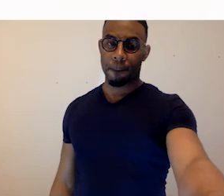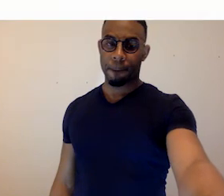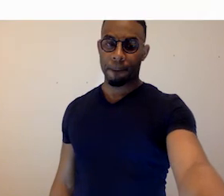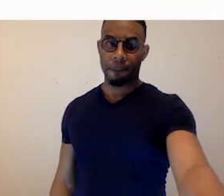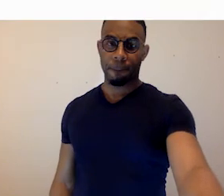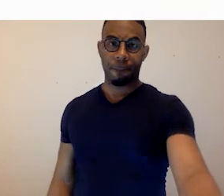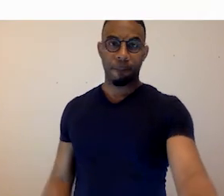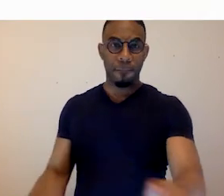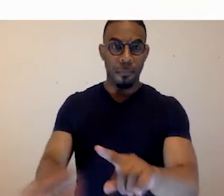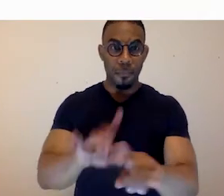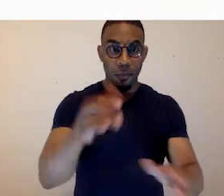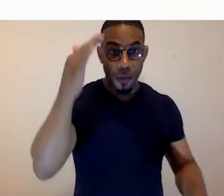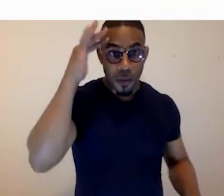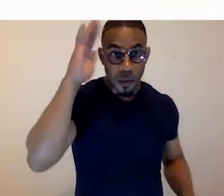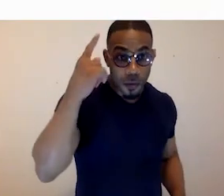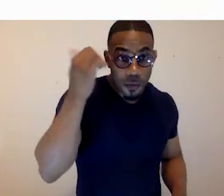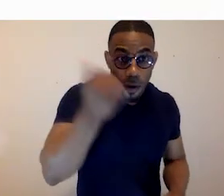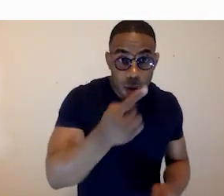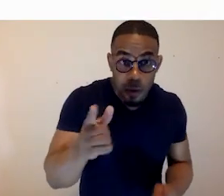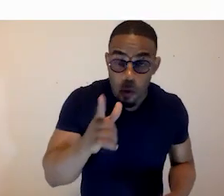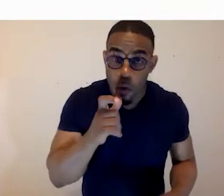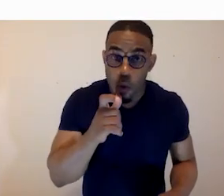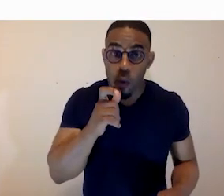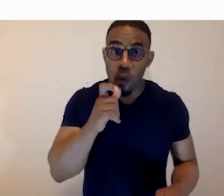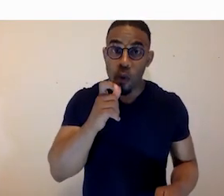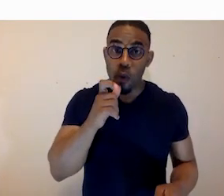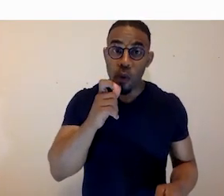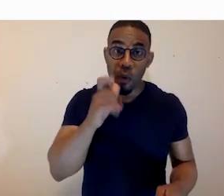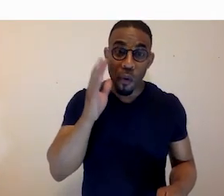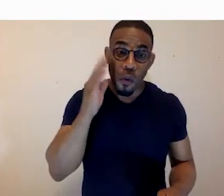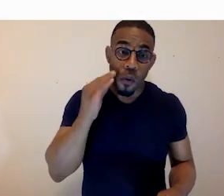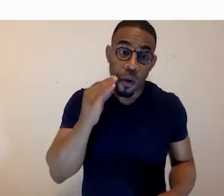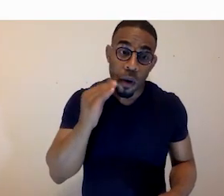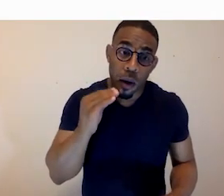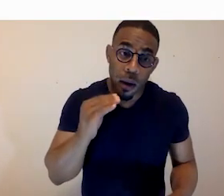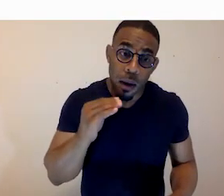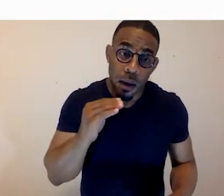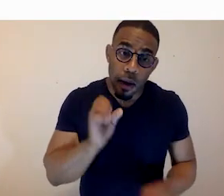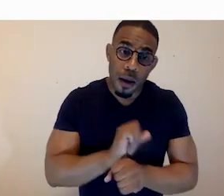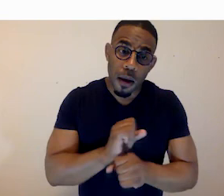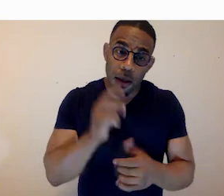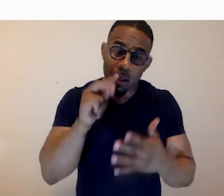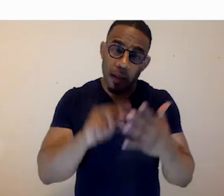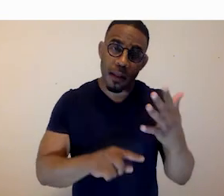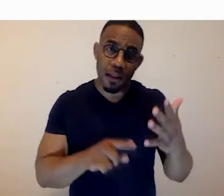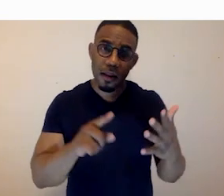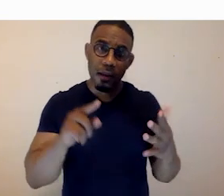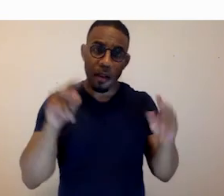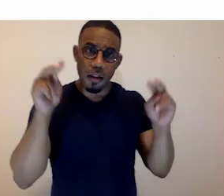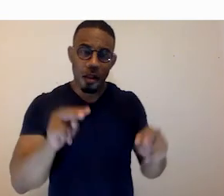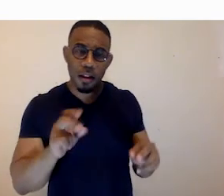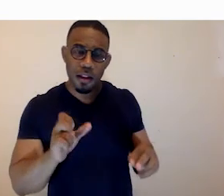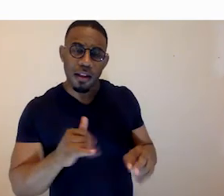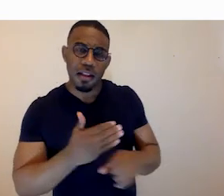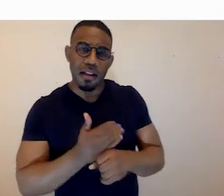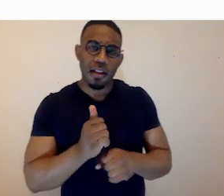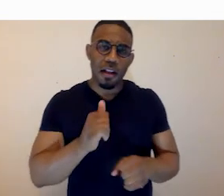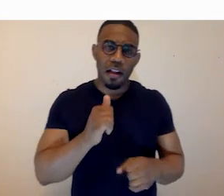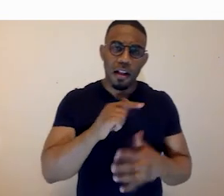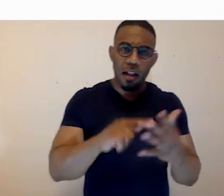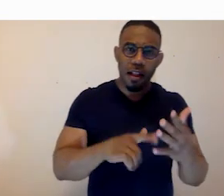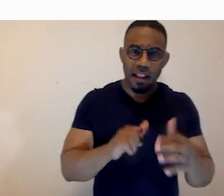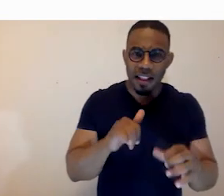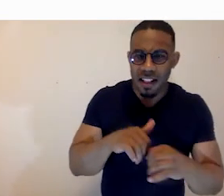As you all know, for anyone who has read anything about autonomous vehicles or spoken about autonomous vehicles, it